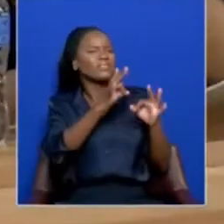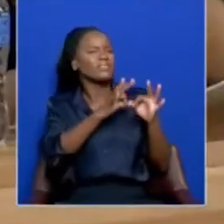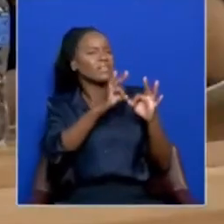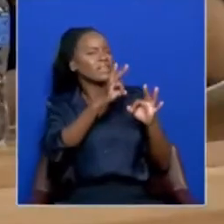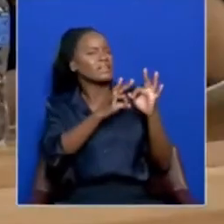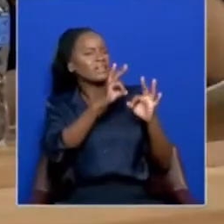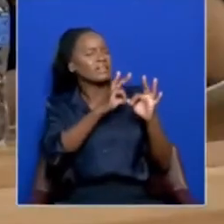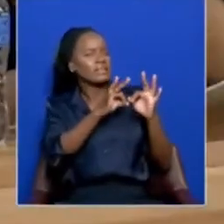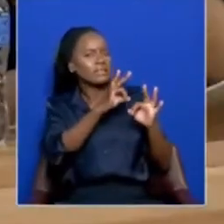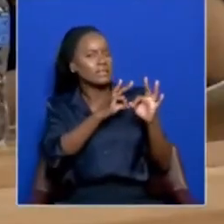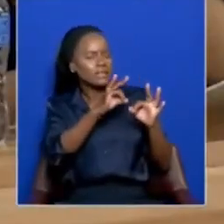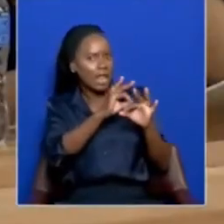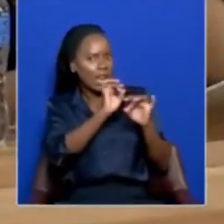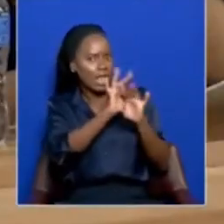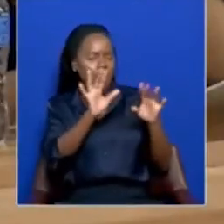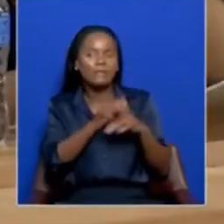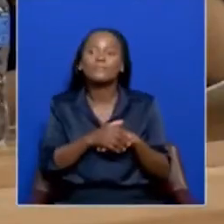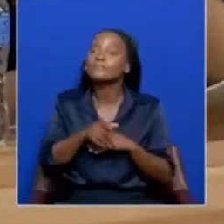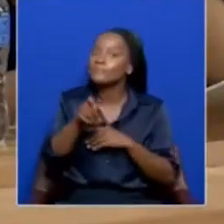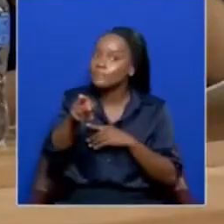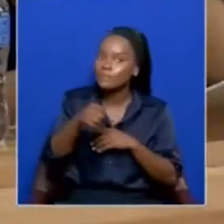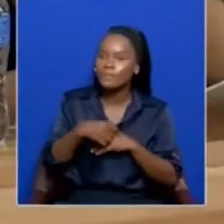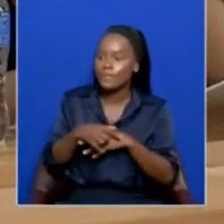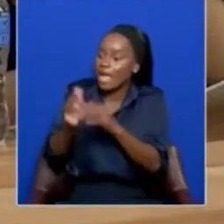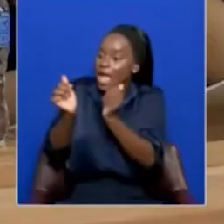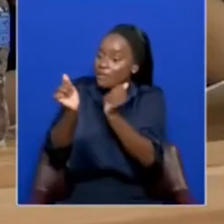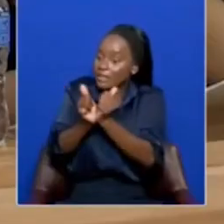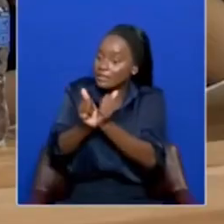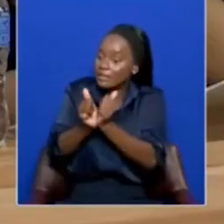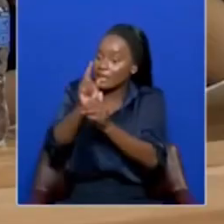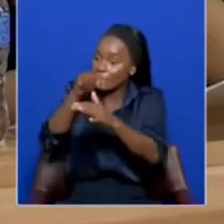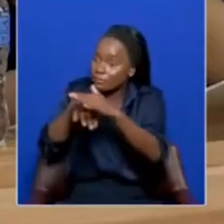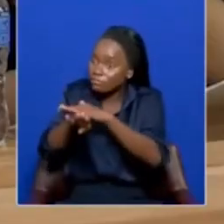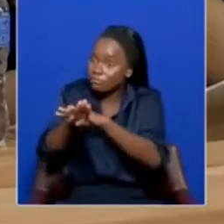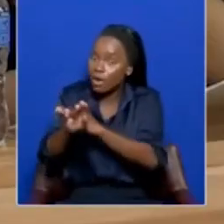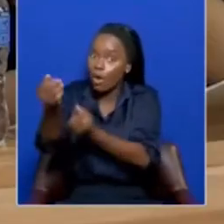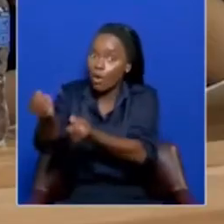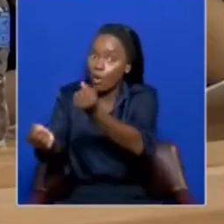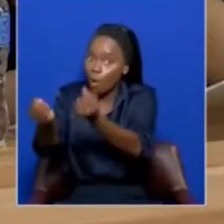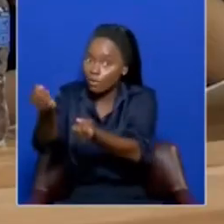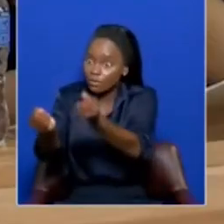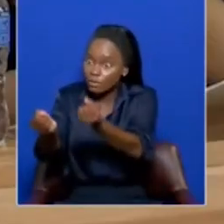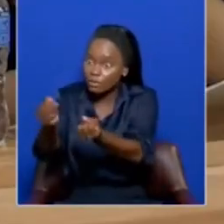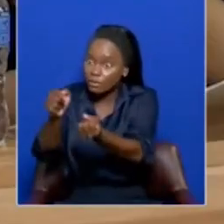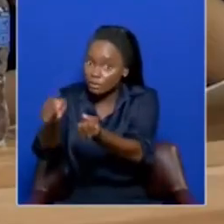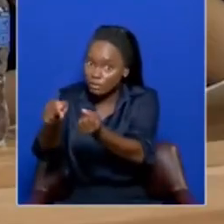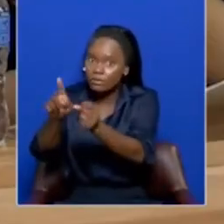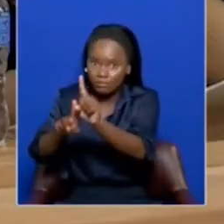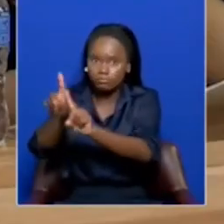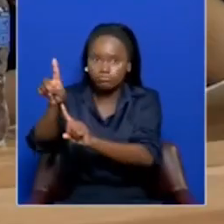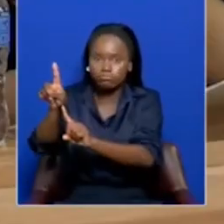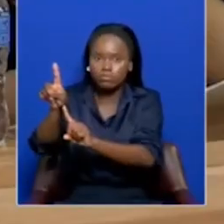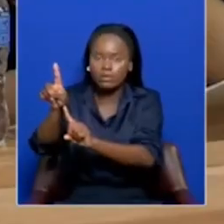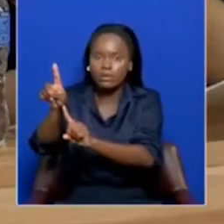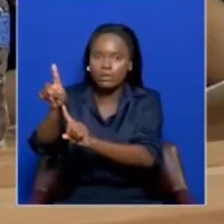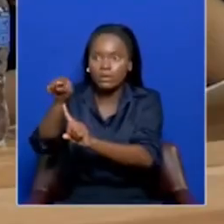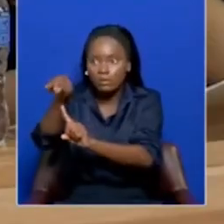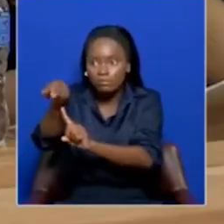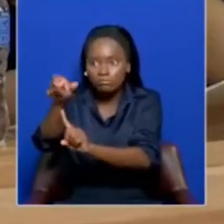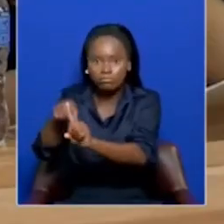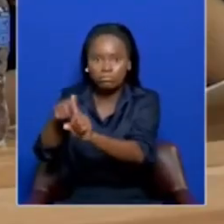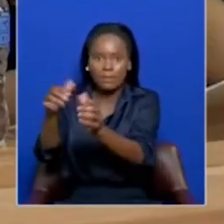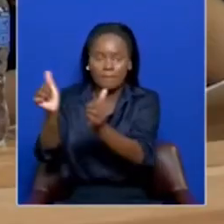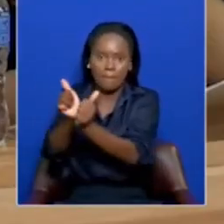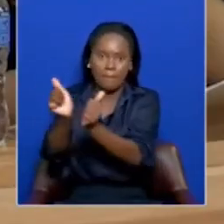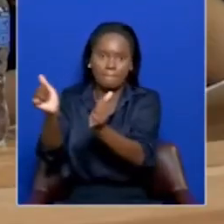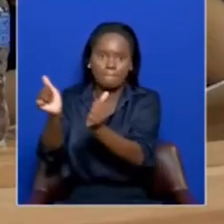suspects that were in my projects, in all the projects, are outside. Most of them are in prison. Those who are not in